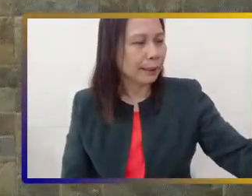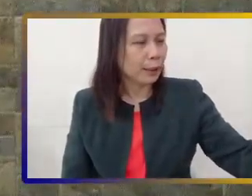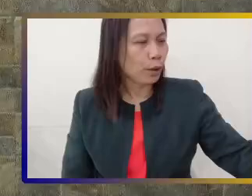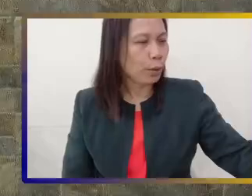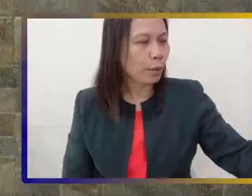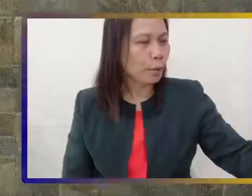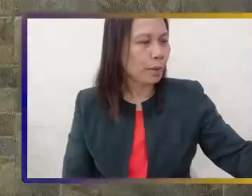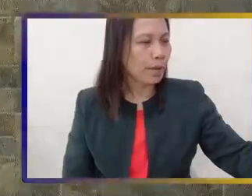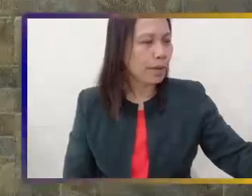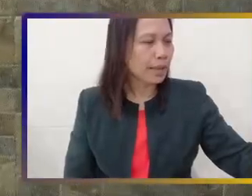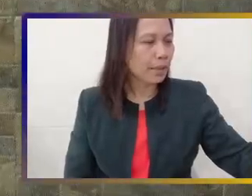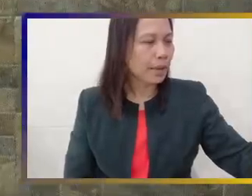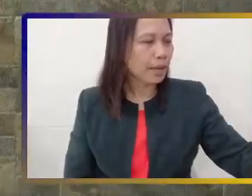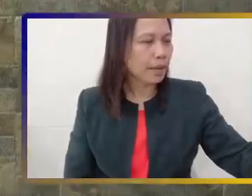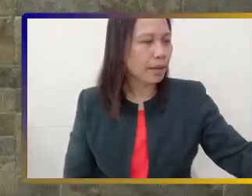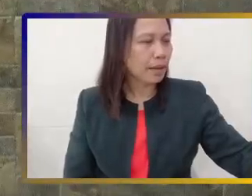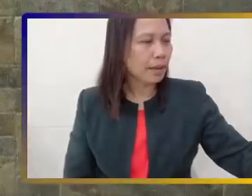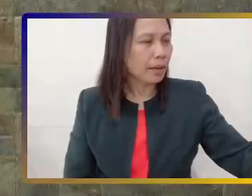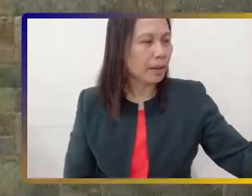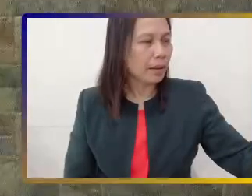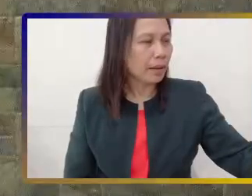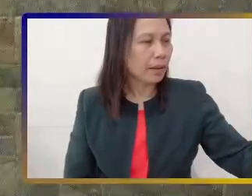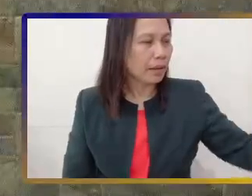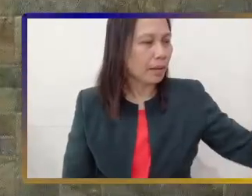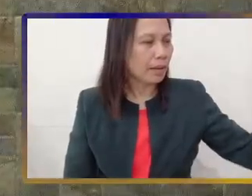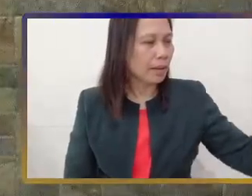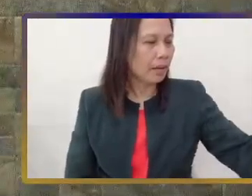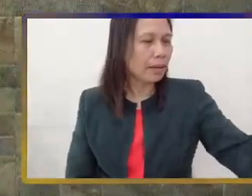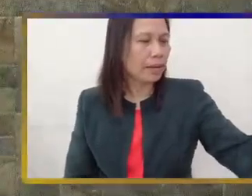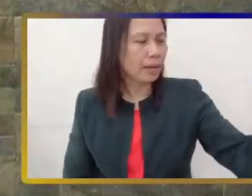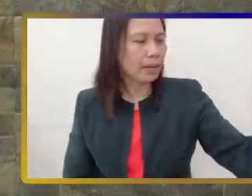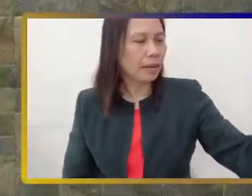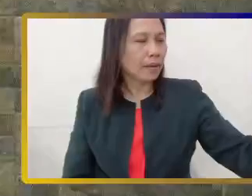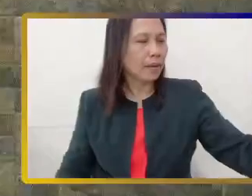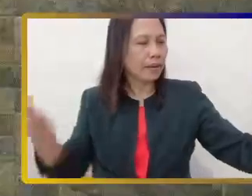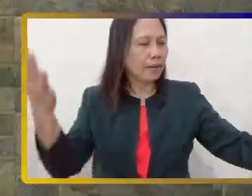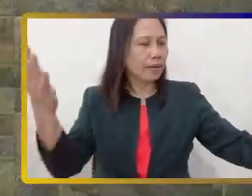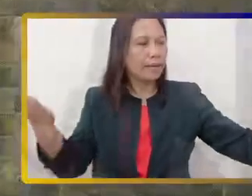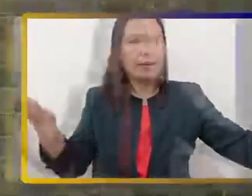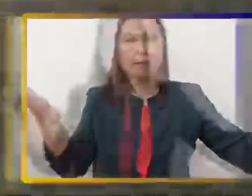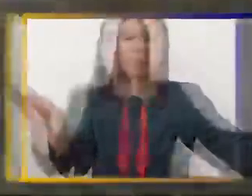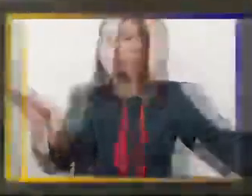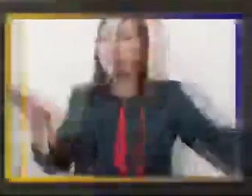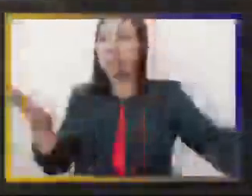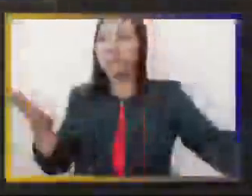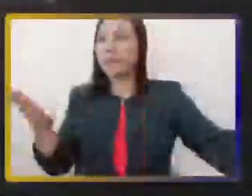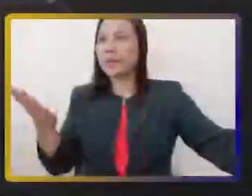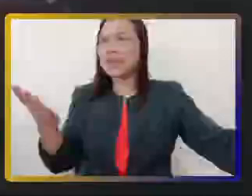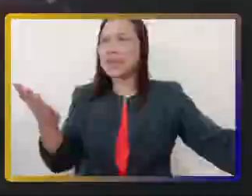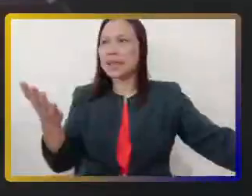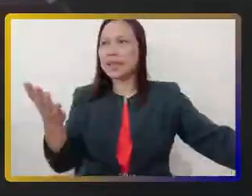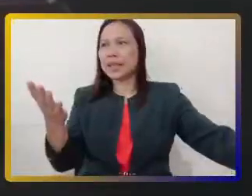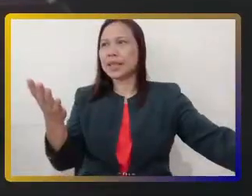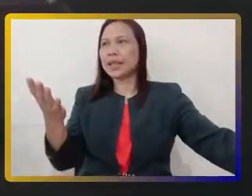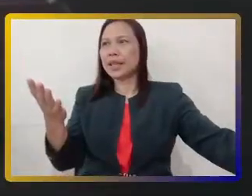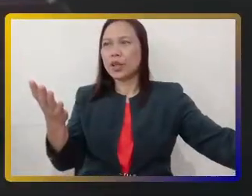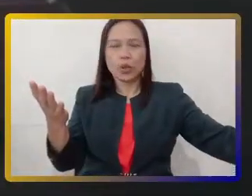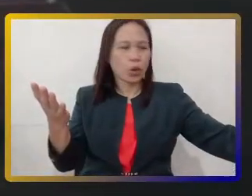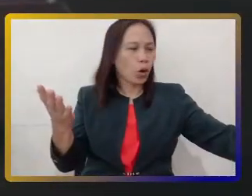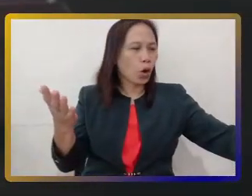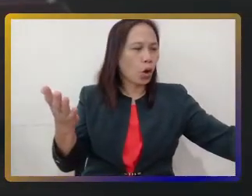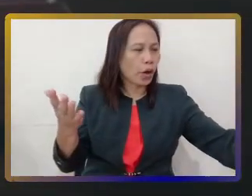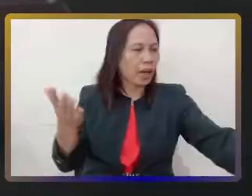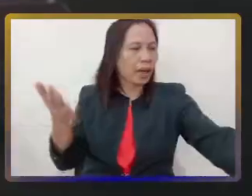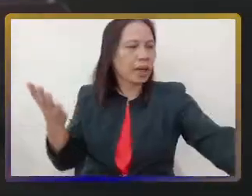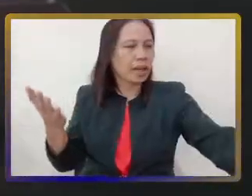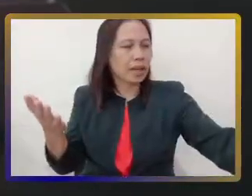7 are you there Amen I say unto you that likewise what come on everybody